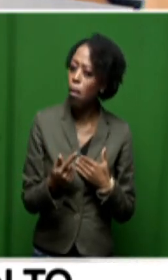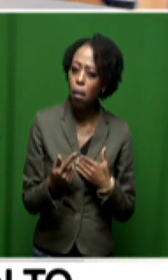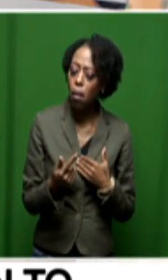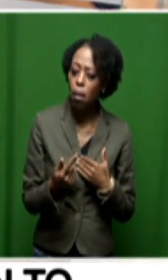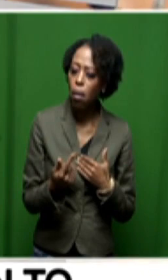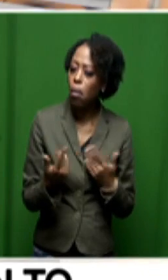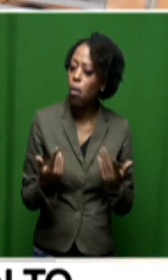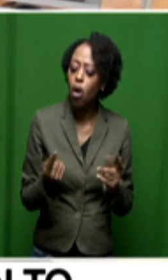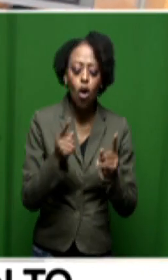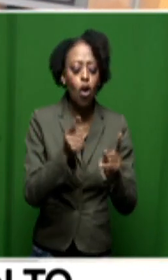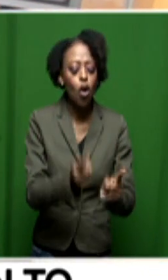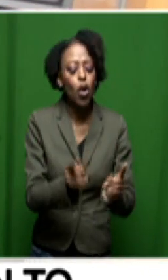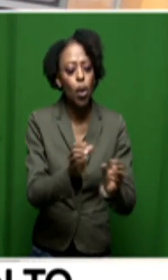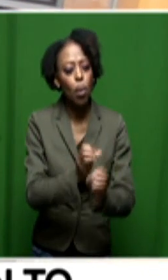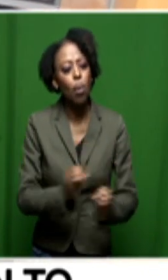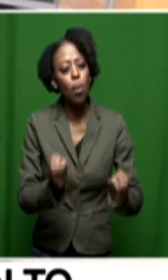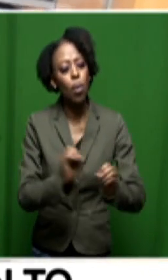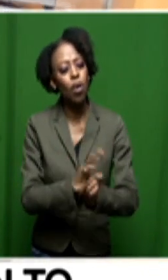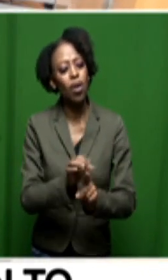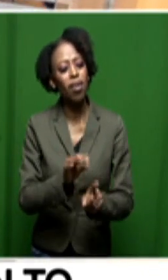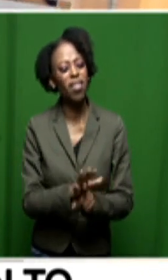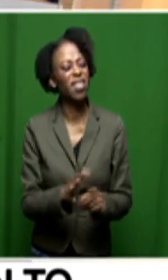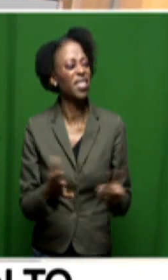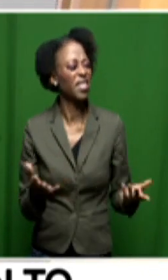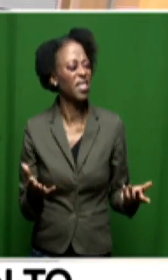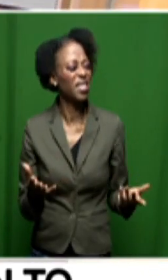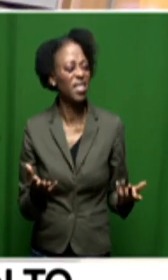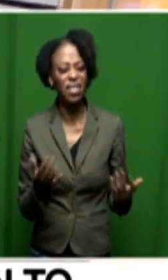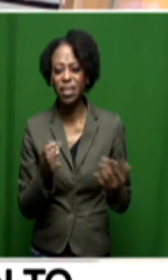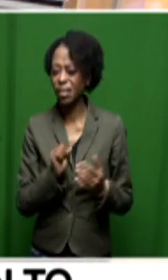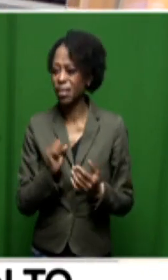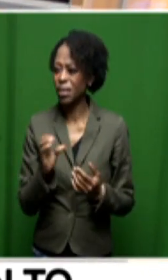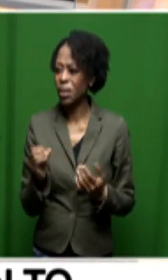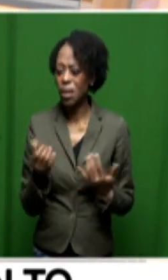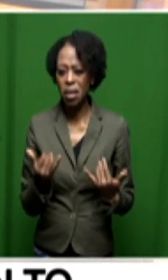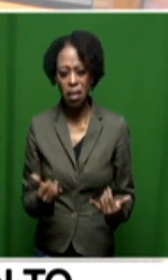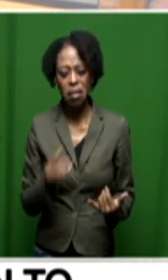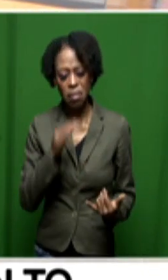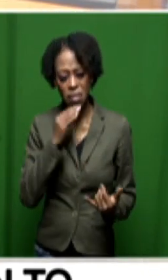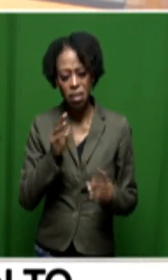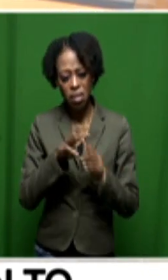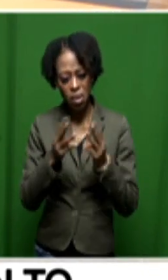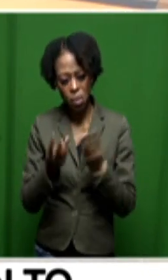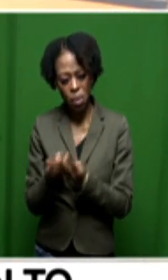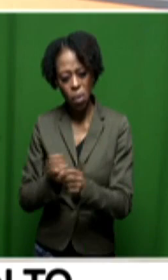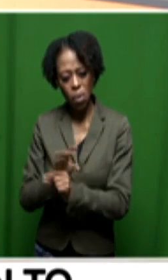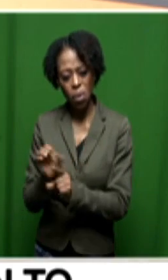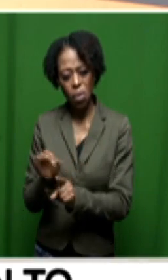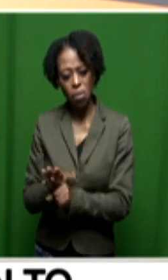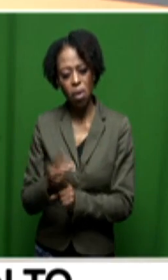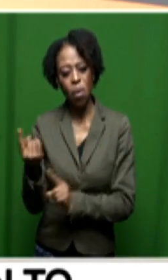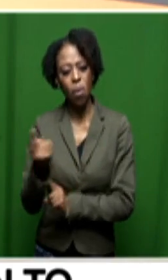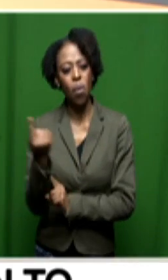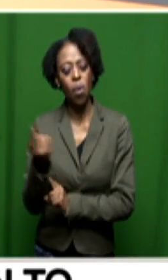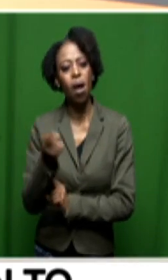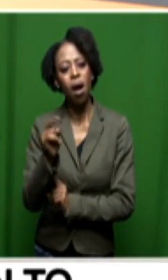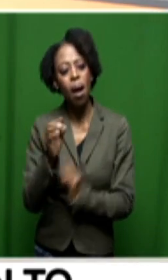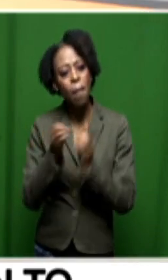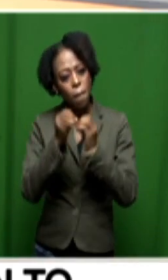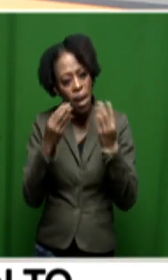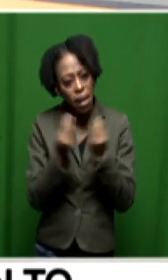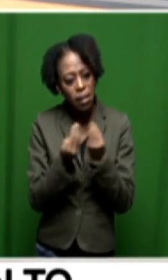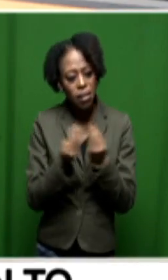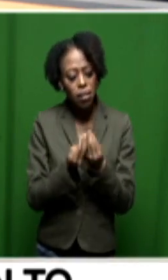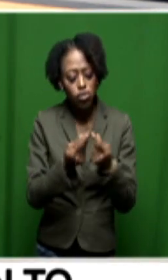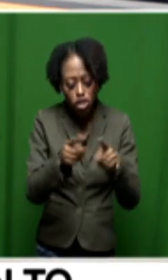single order had been placed for COVID vaccines. However, the world does not only revolve around COVID, and we have to move our minds